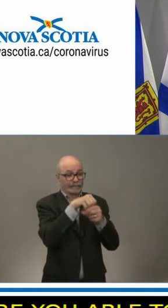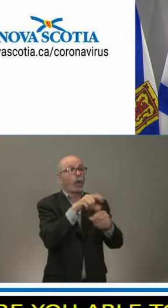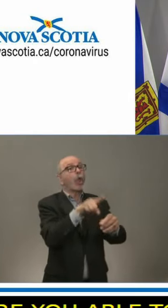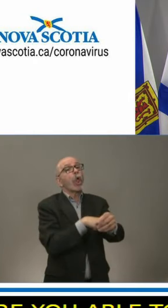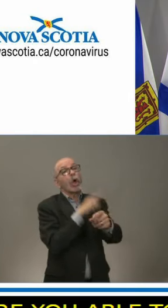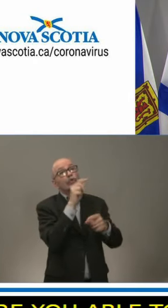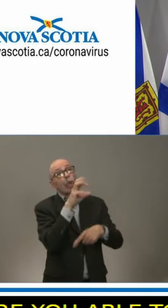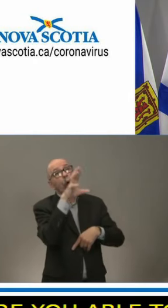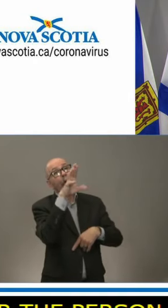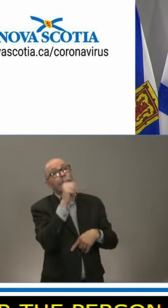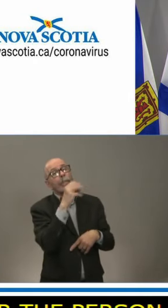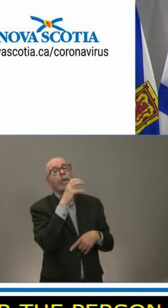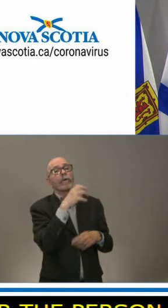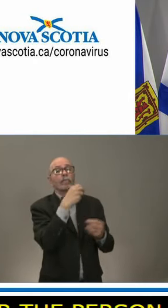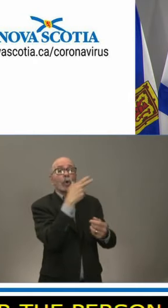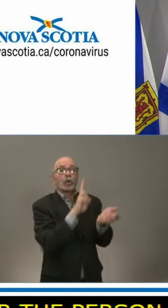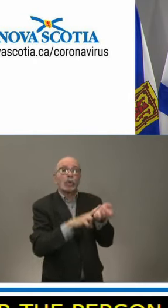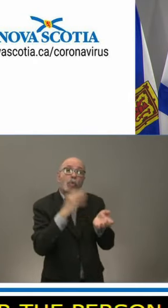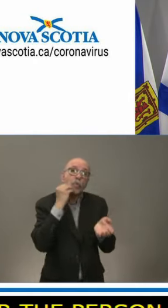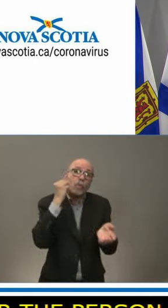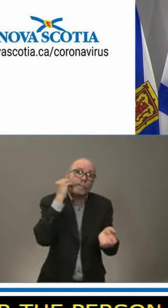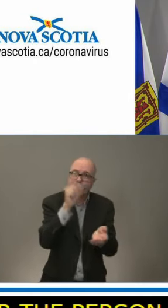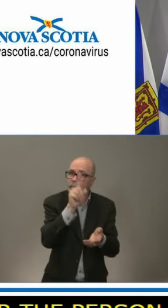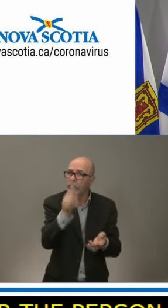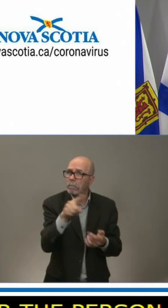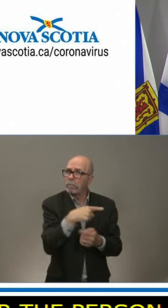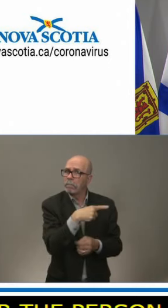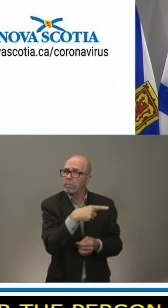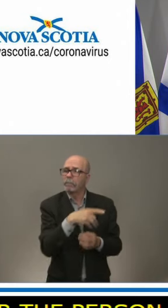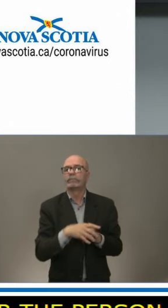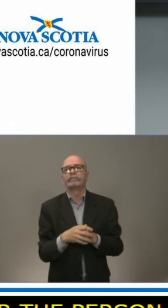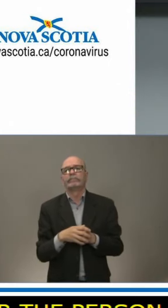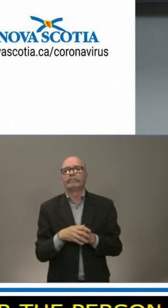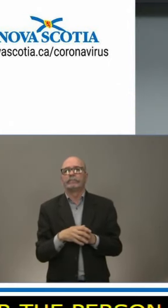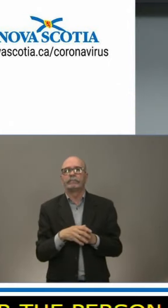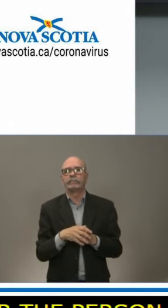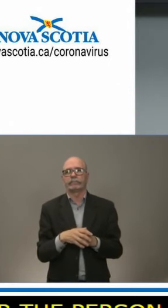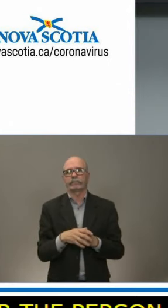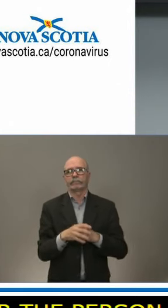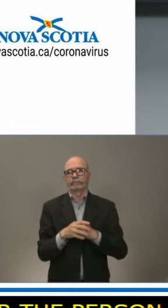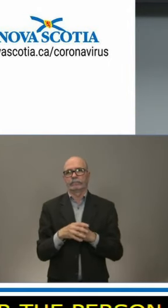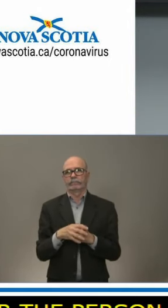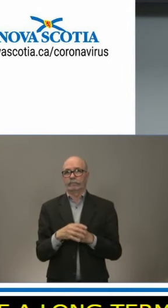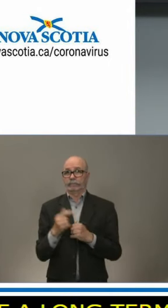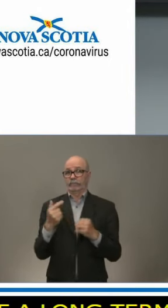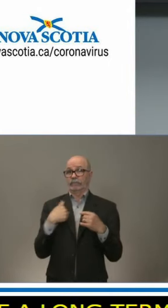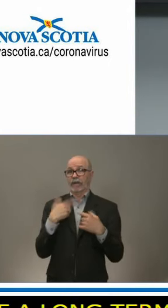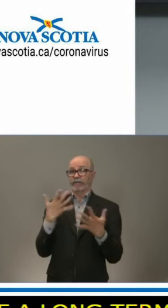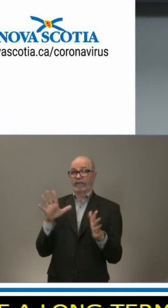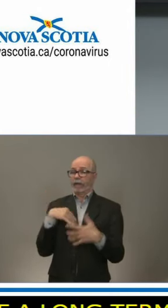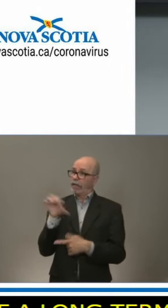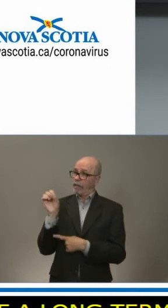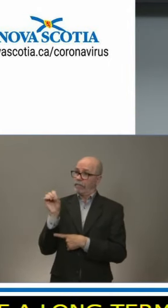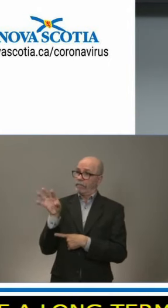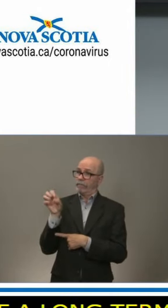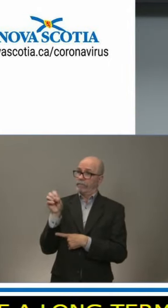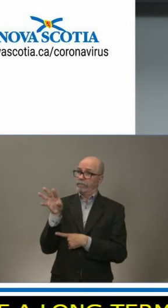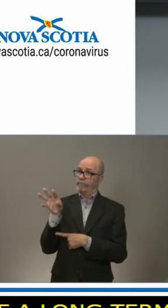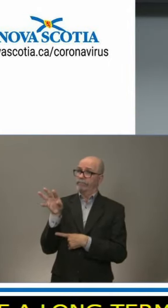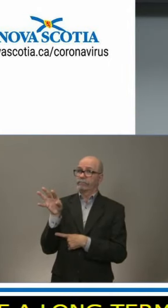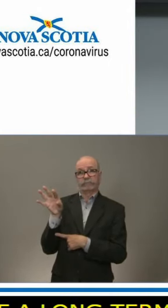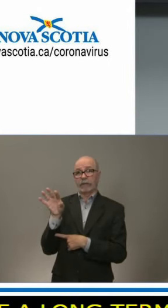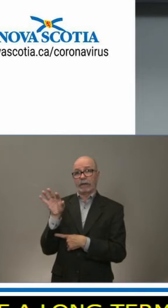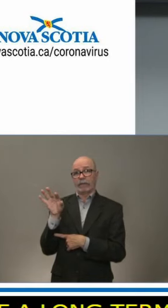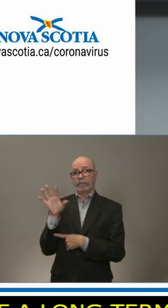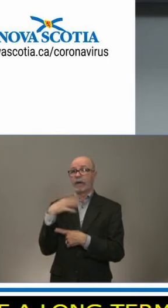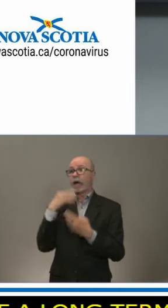said, what I've disclosed is the amount of information that I'm prepared to disclose respecting privacy